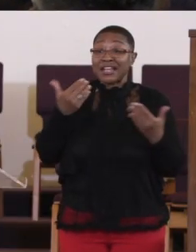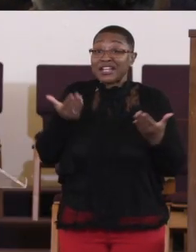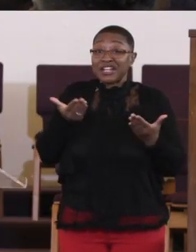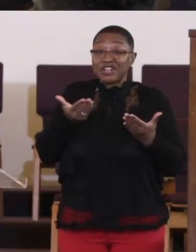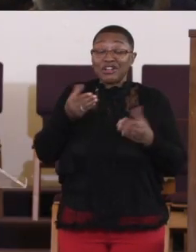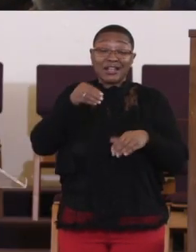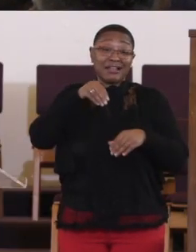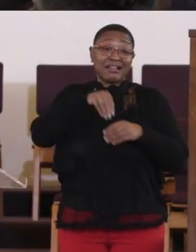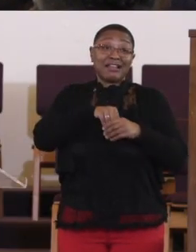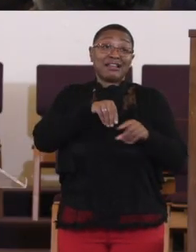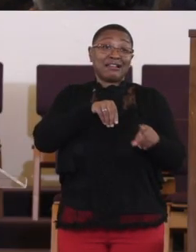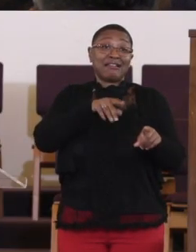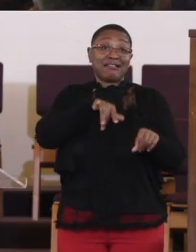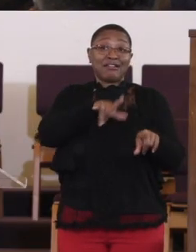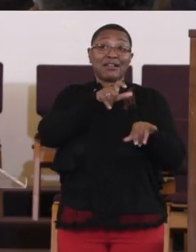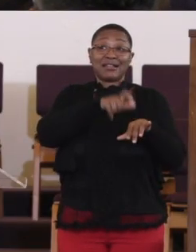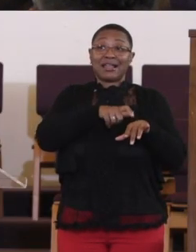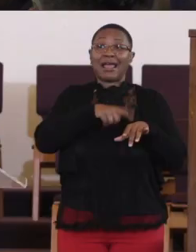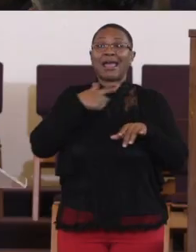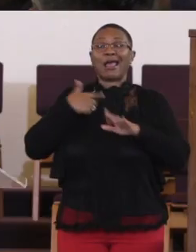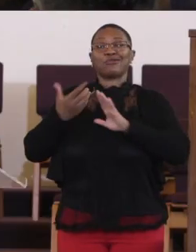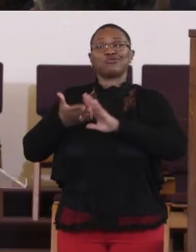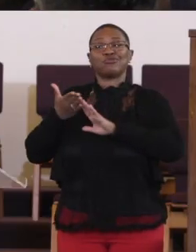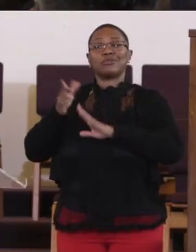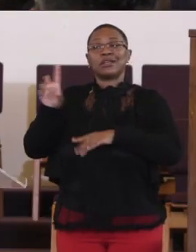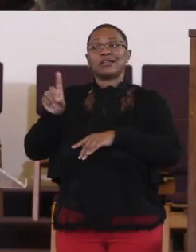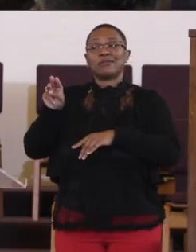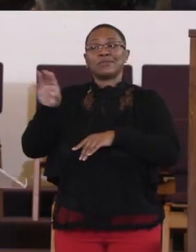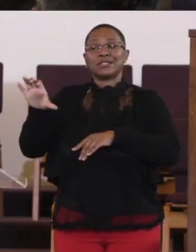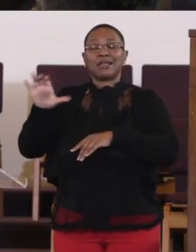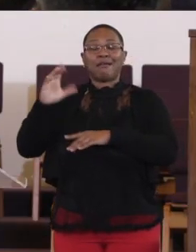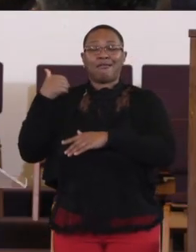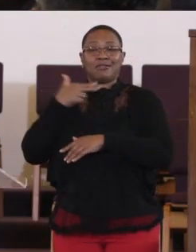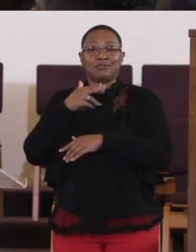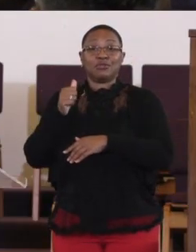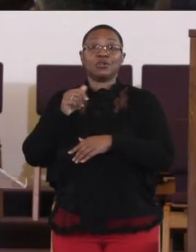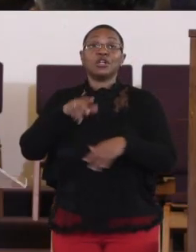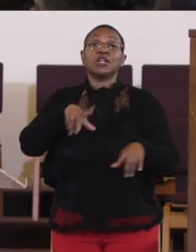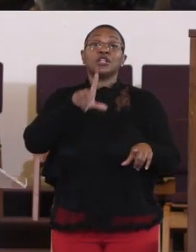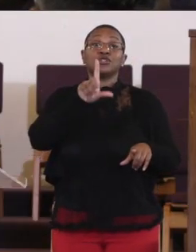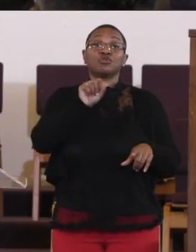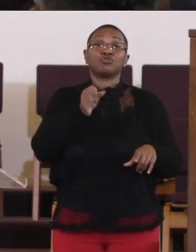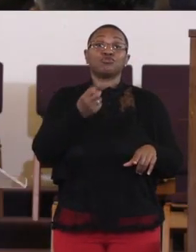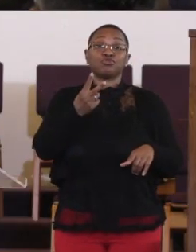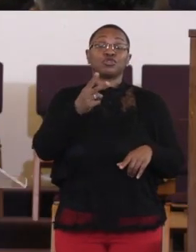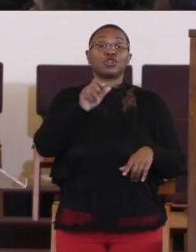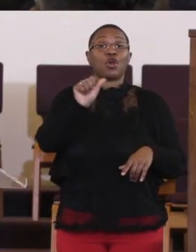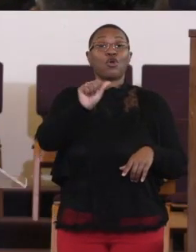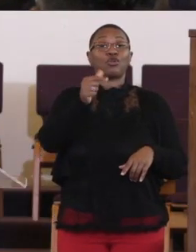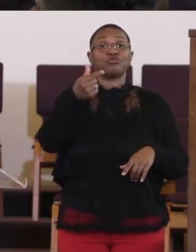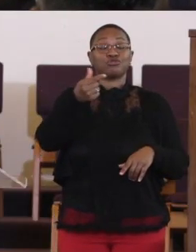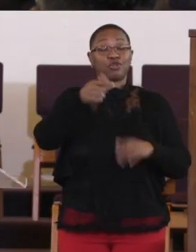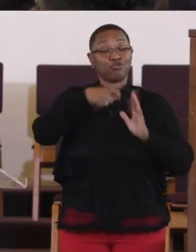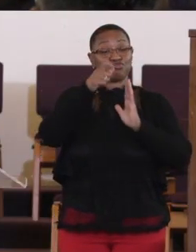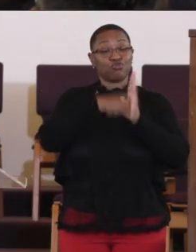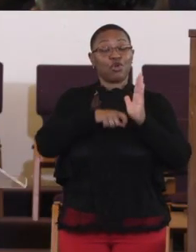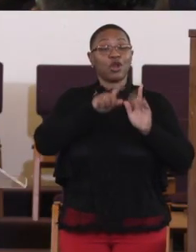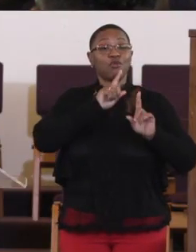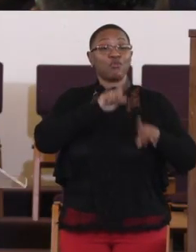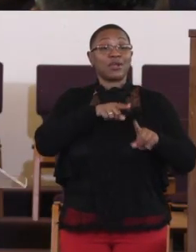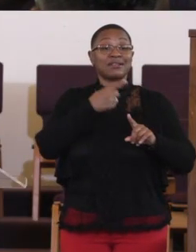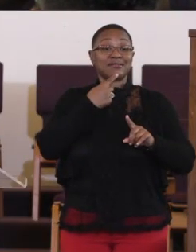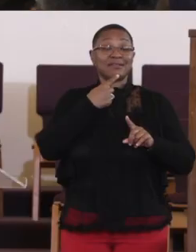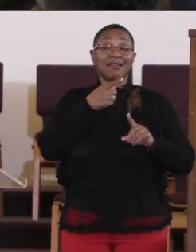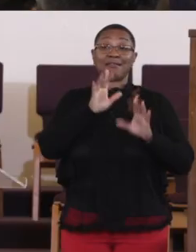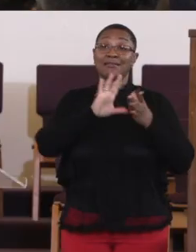running the hospital system. In 2012, the Detroit Auditor General wrote a scathing report saying the